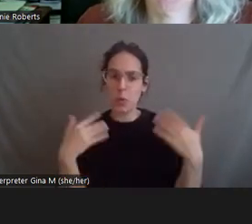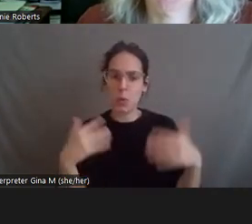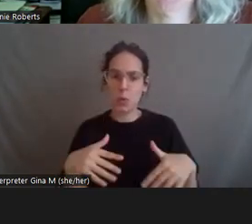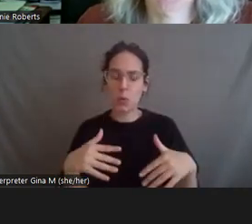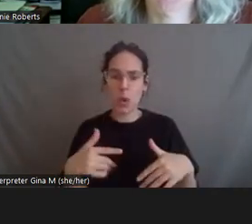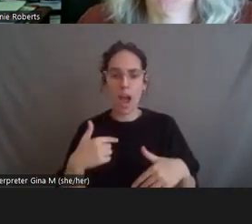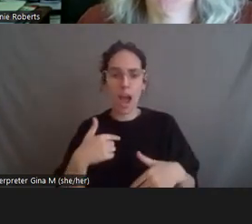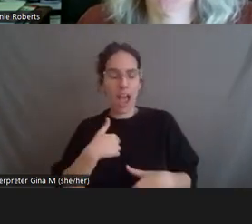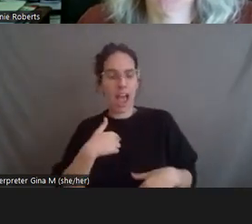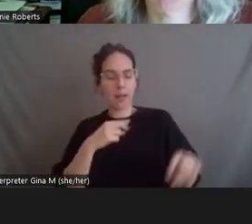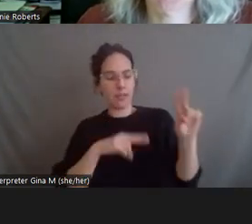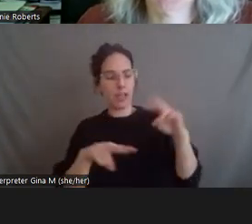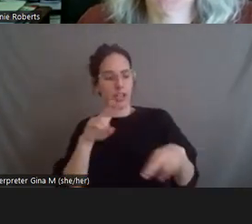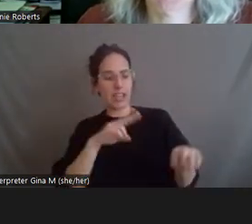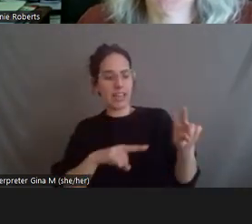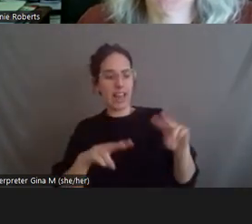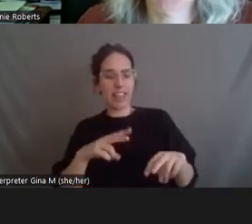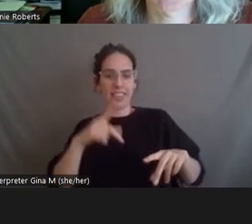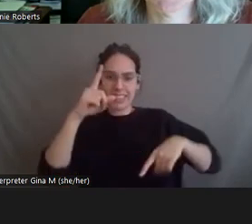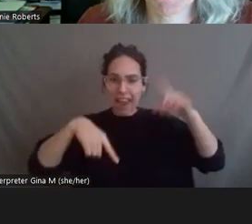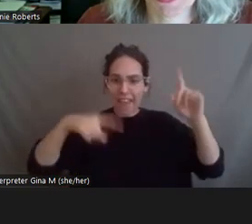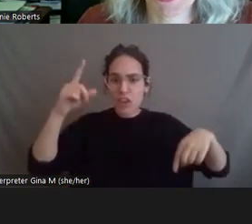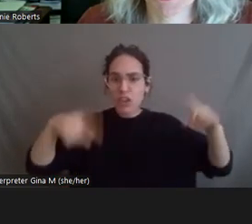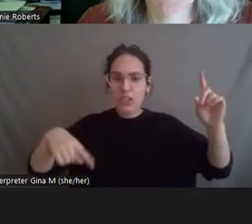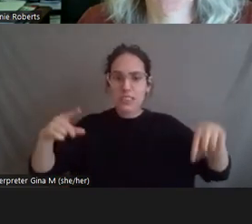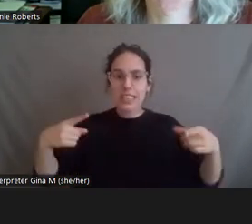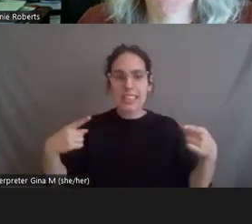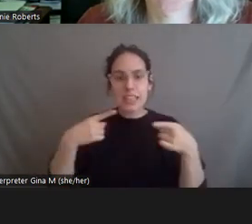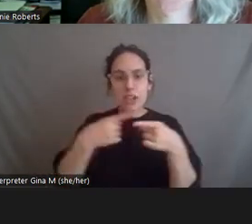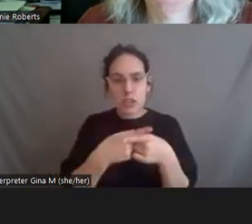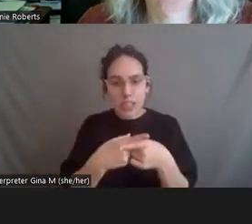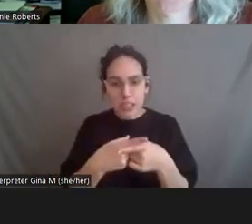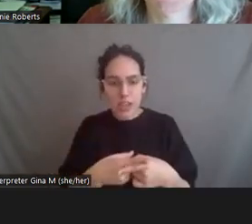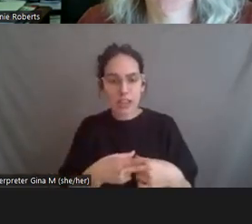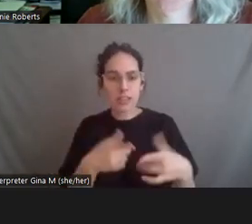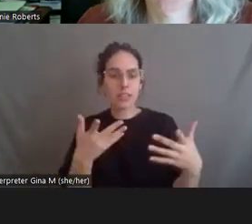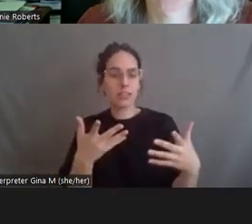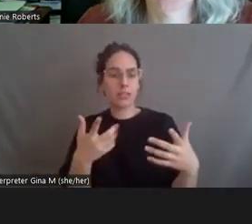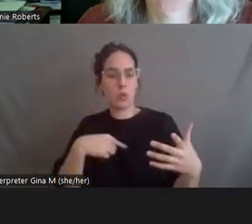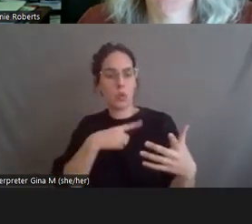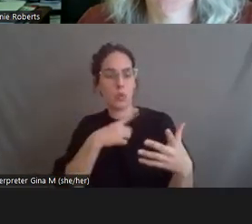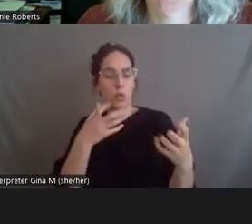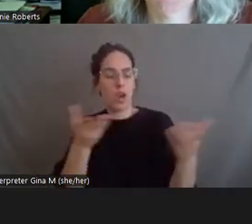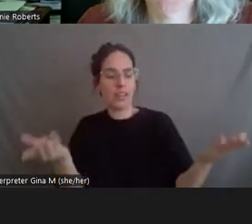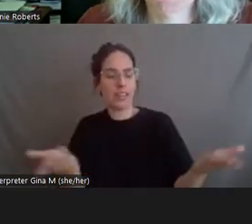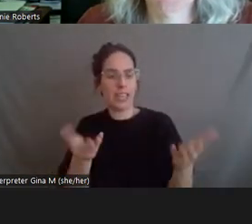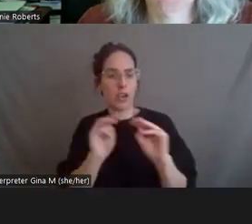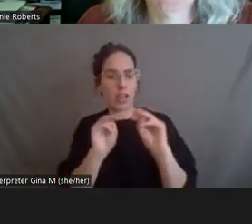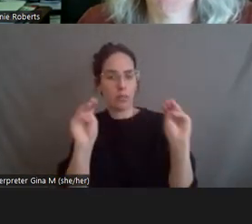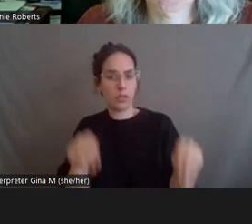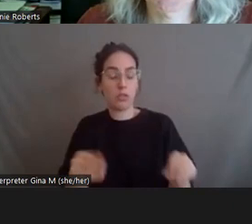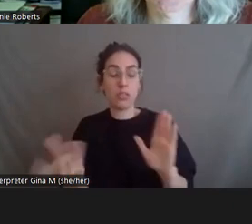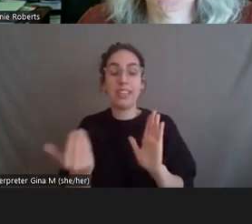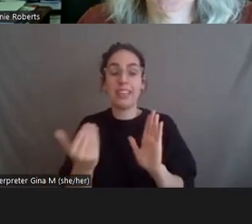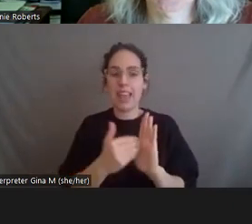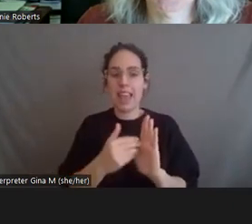kind of the intersectionality and diversity that we like to highlight at the museum, especially, you know, Haitian culture.